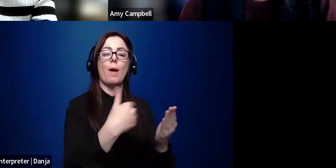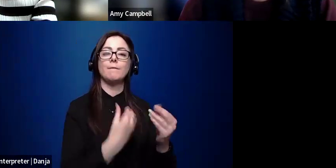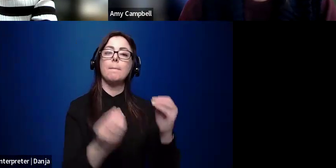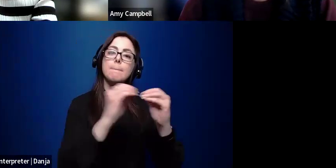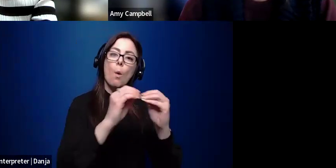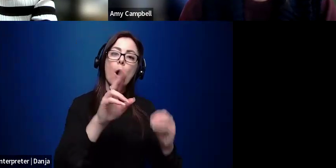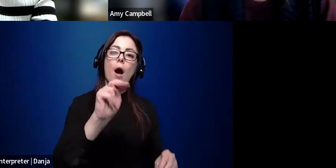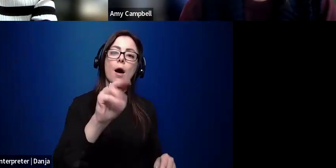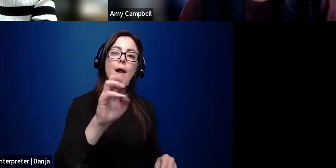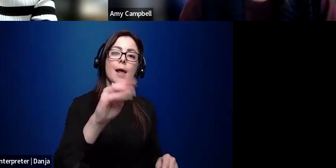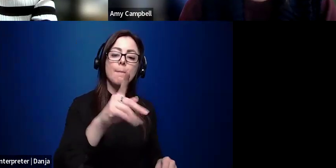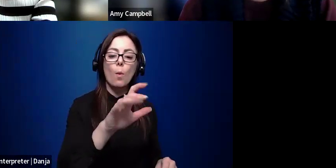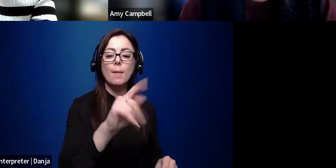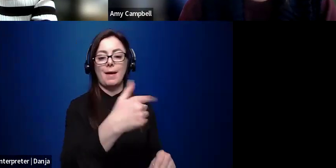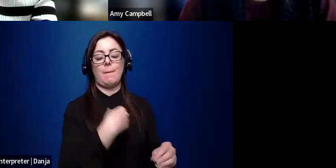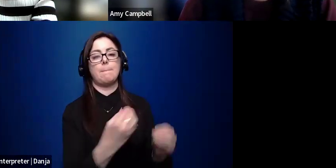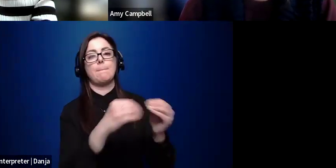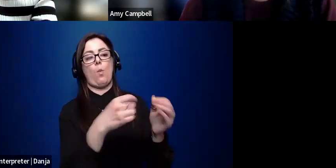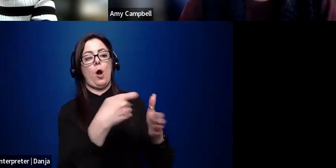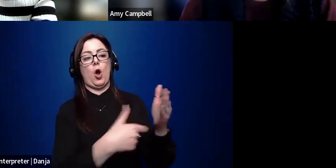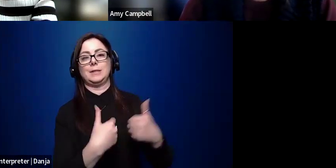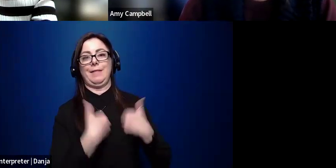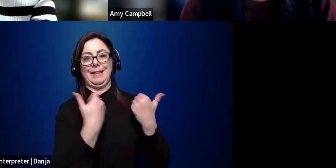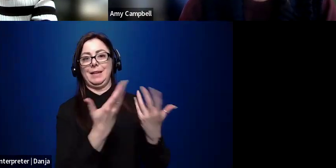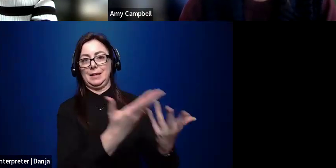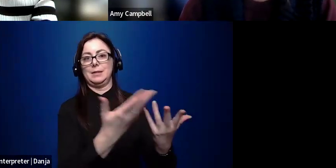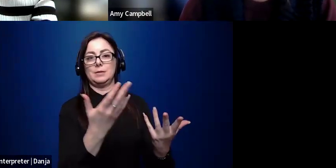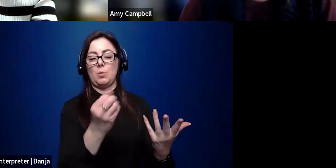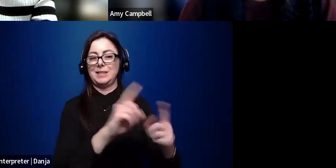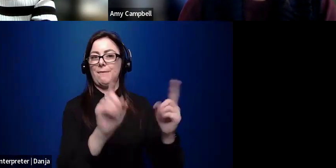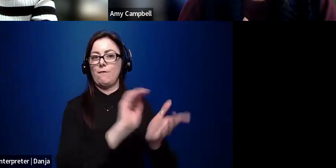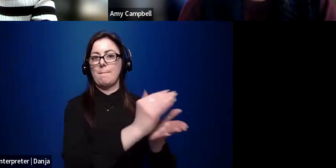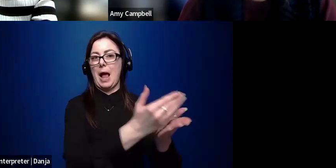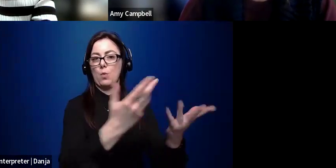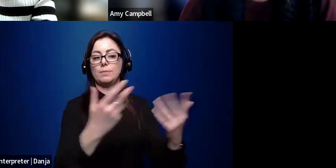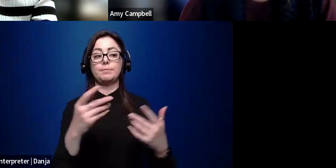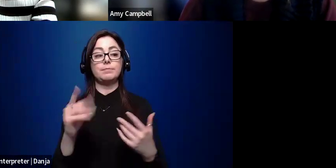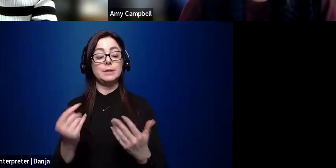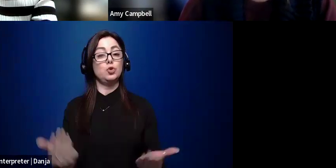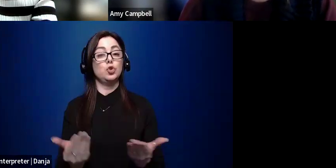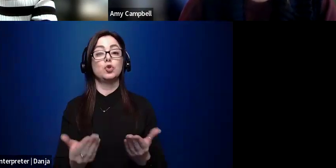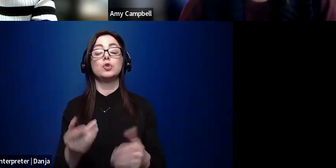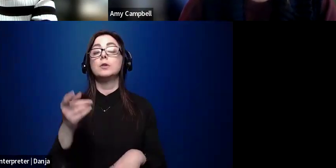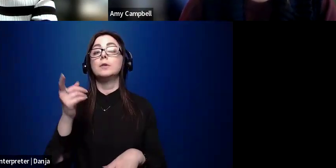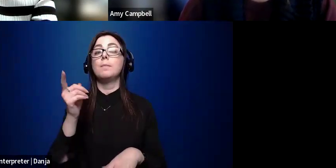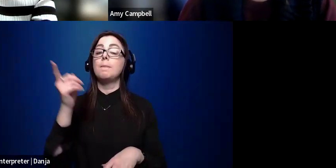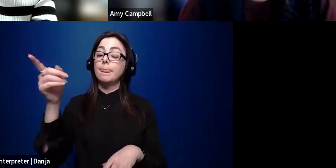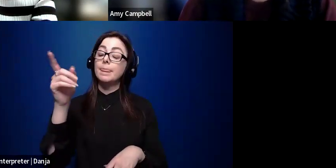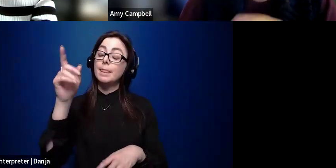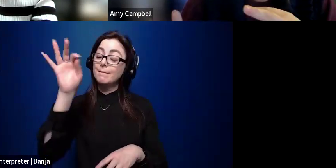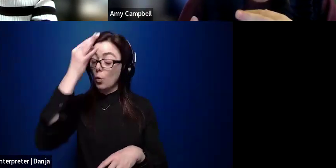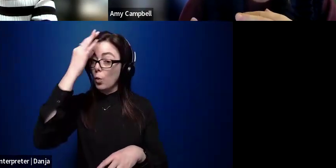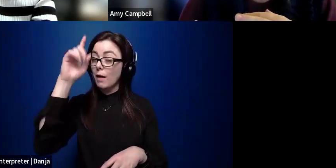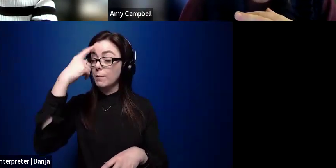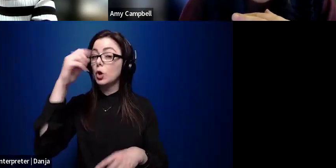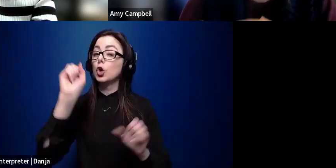But right now, that is our Medicaid match. So they could look at either lowering the Medicaid match or looking